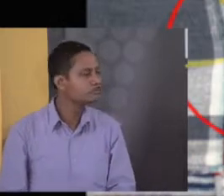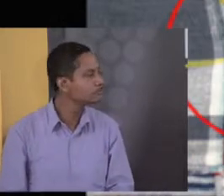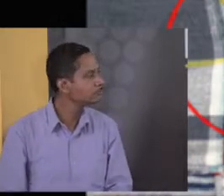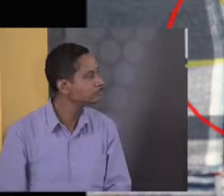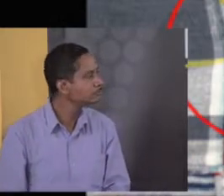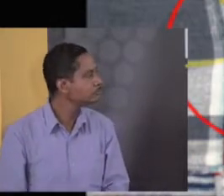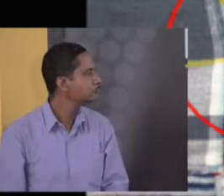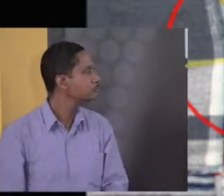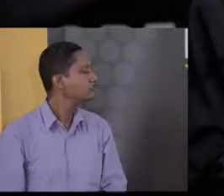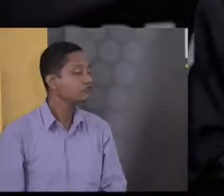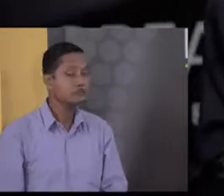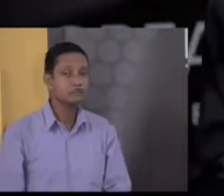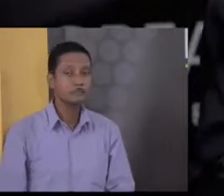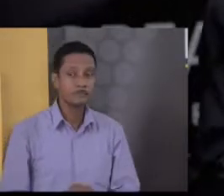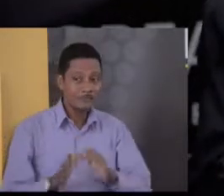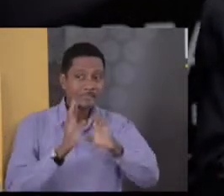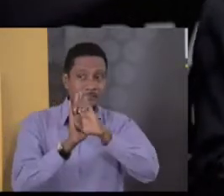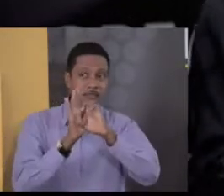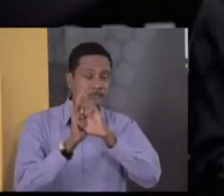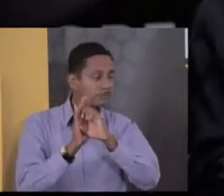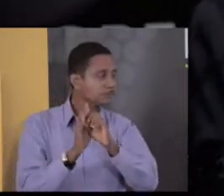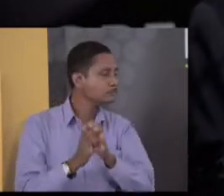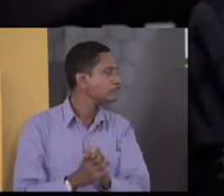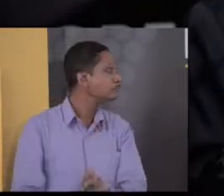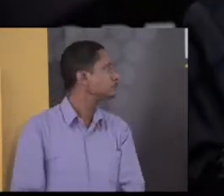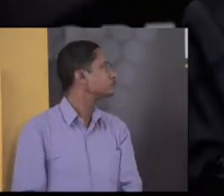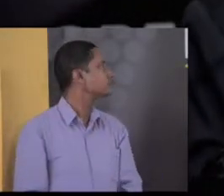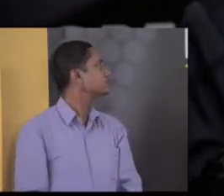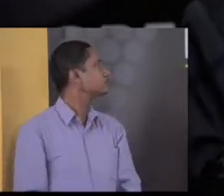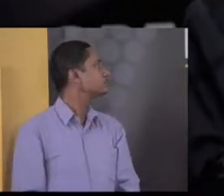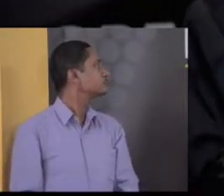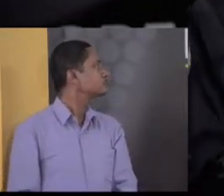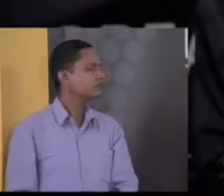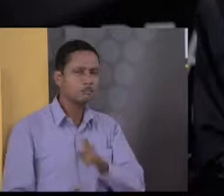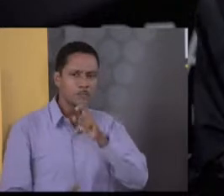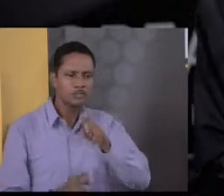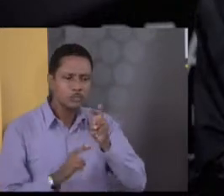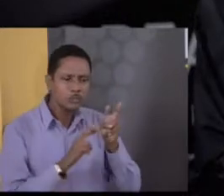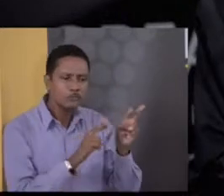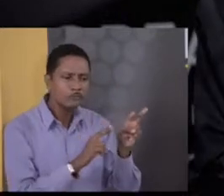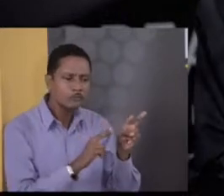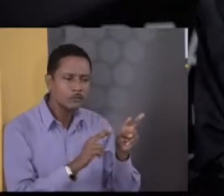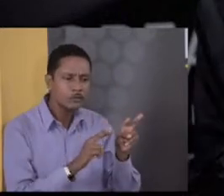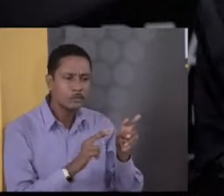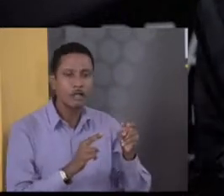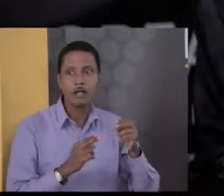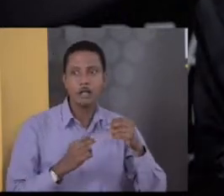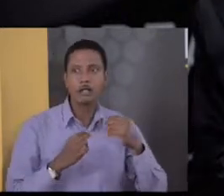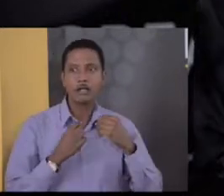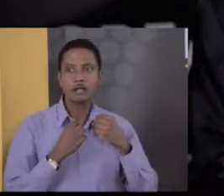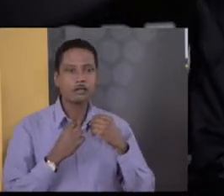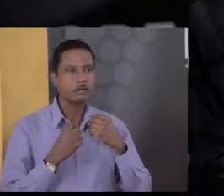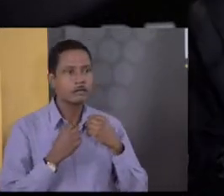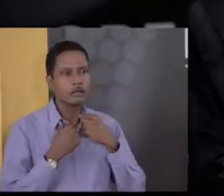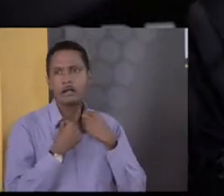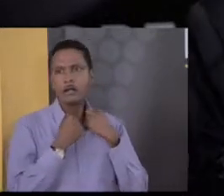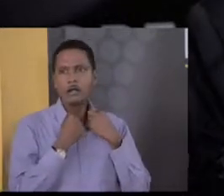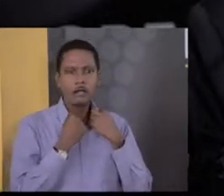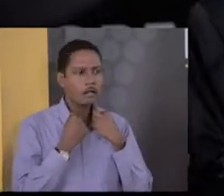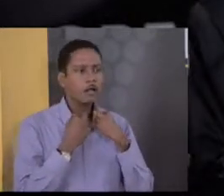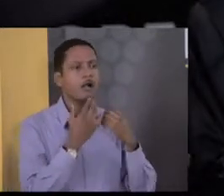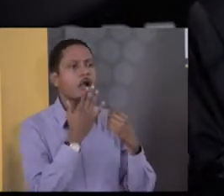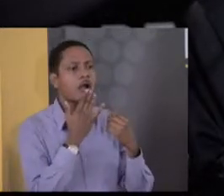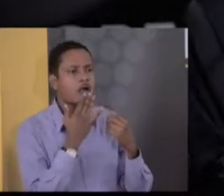claim that this came in like that, because the, at the facility, there have to be inspections from the